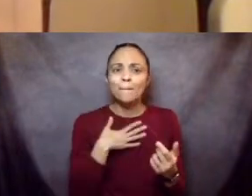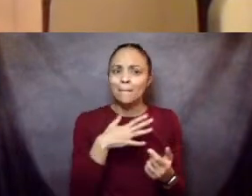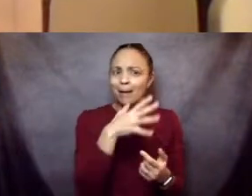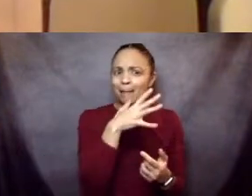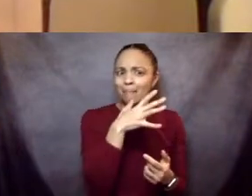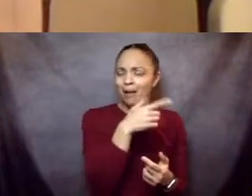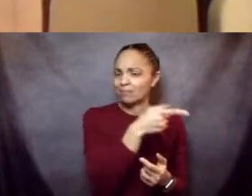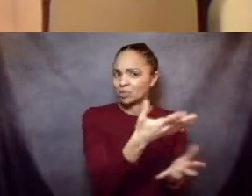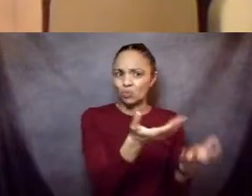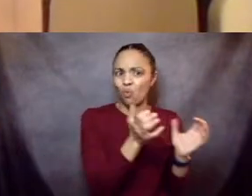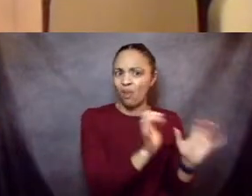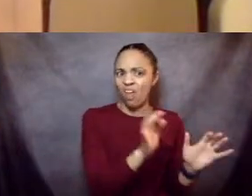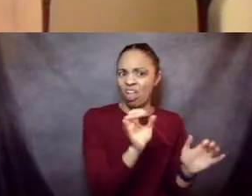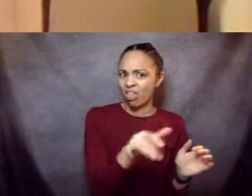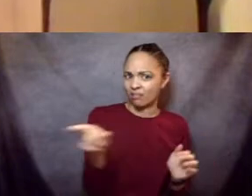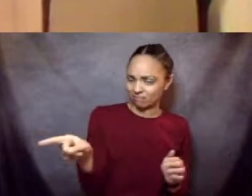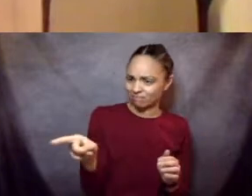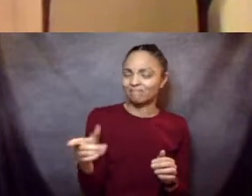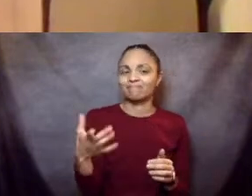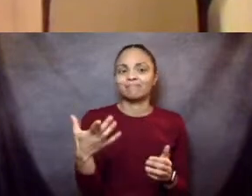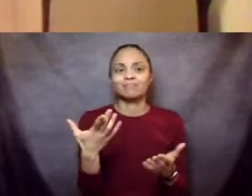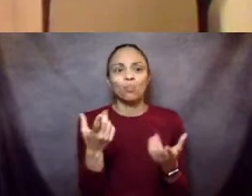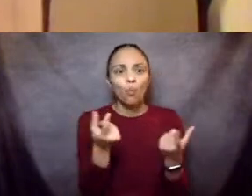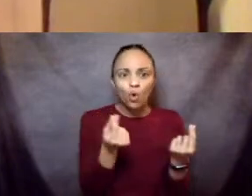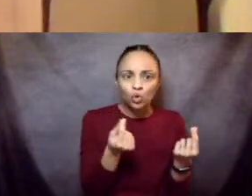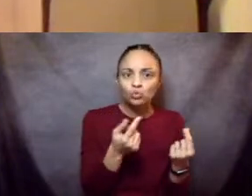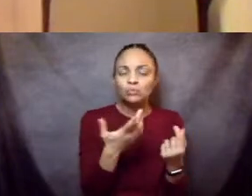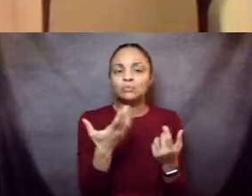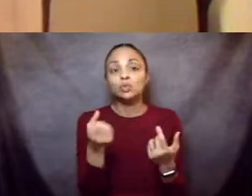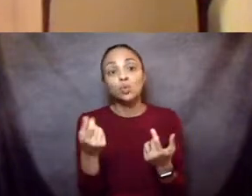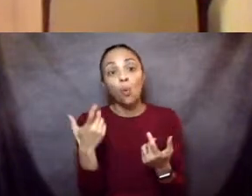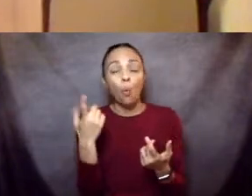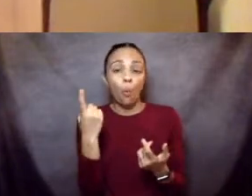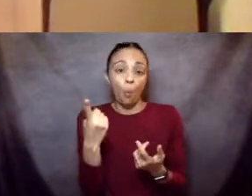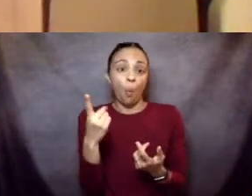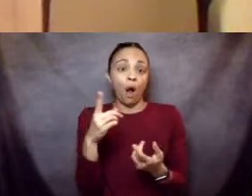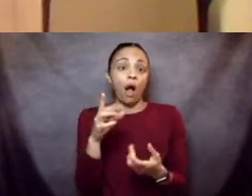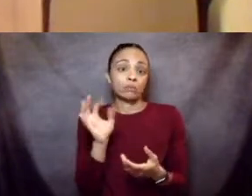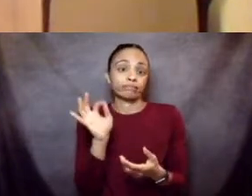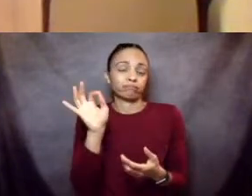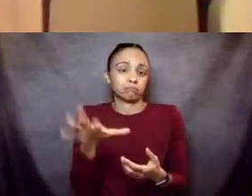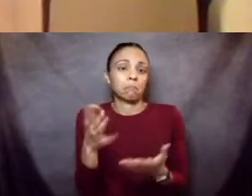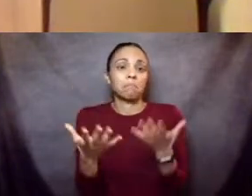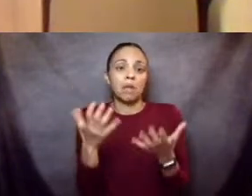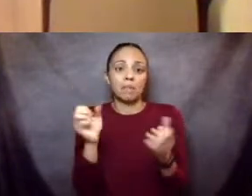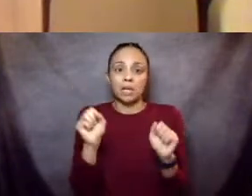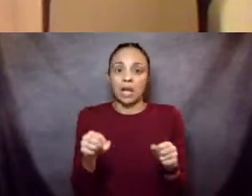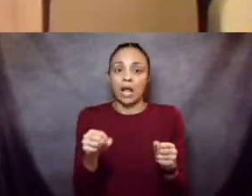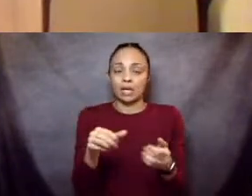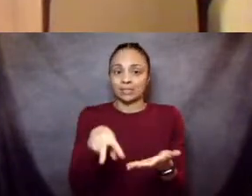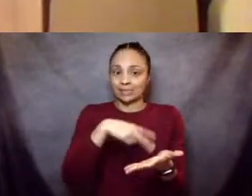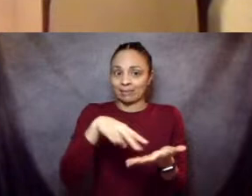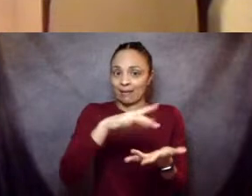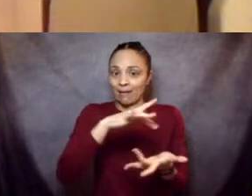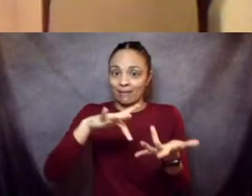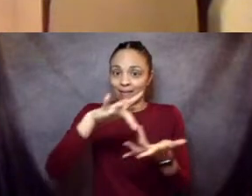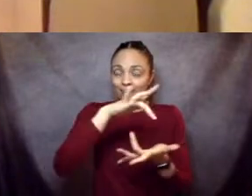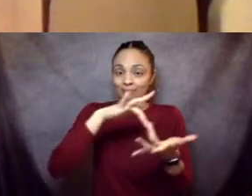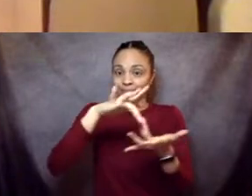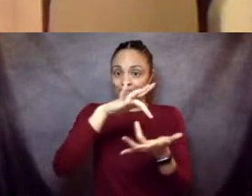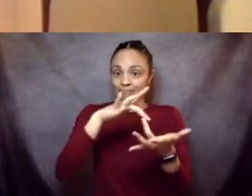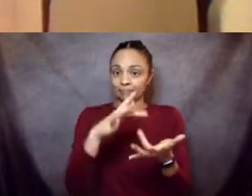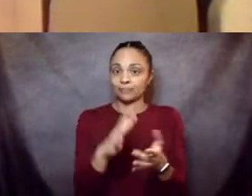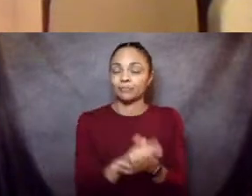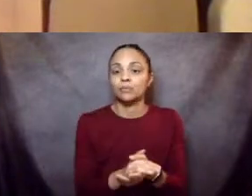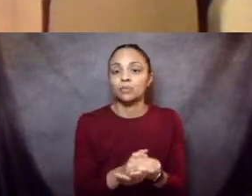her ballet lessons. Well, this African-American child, who at that point was